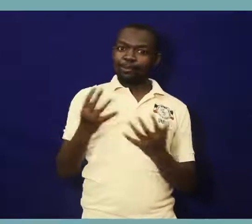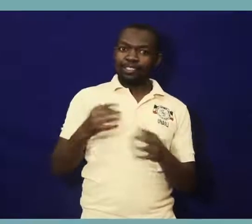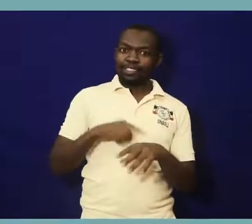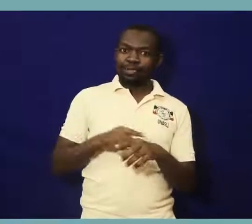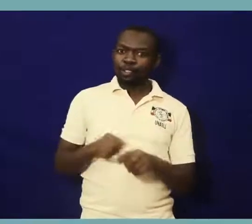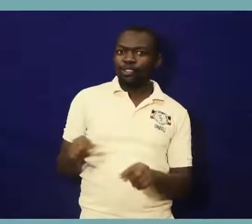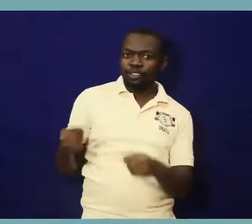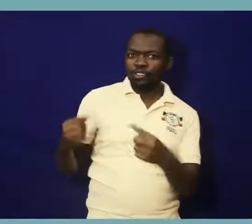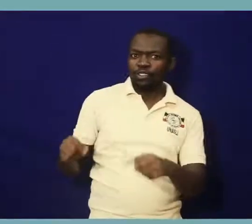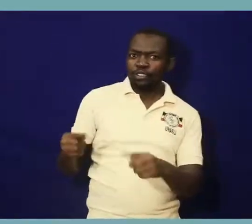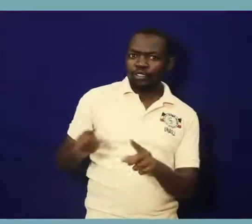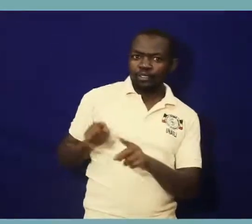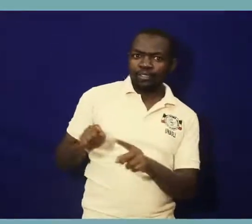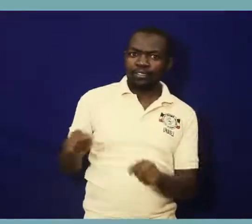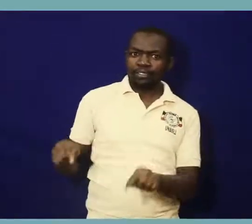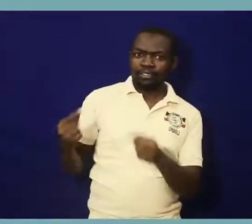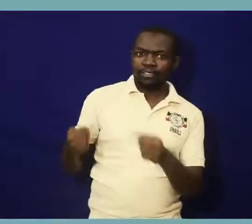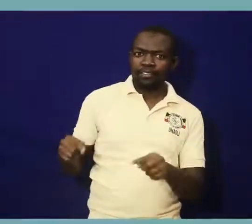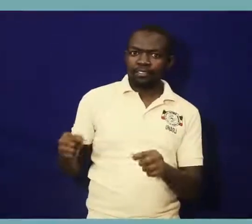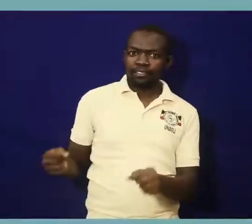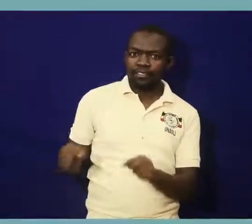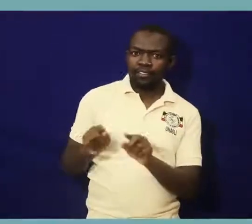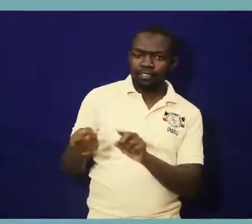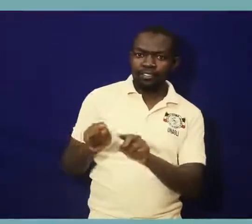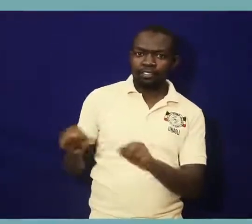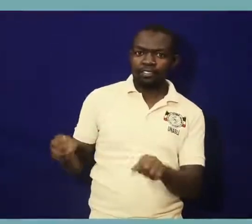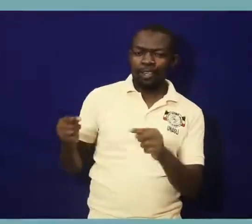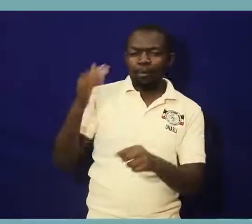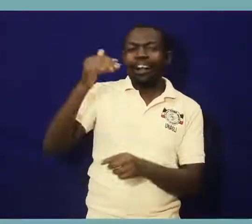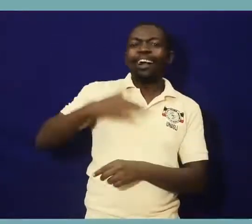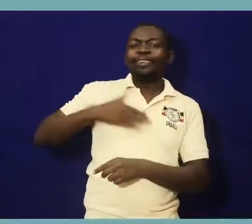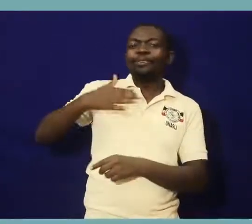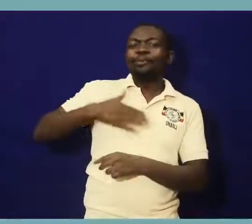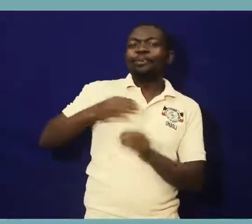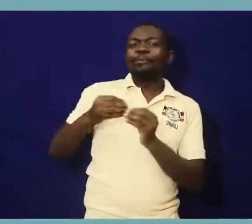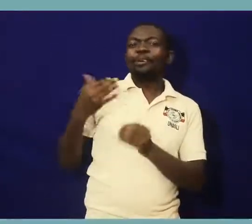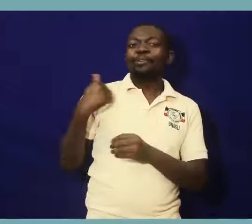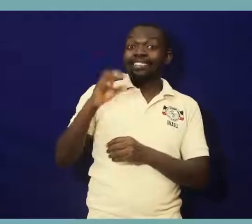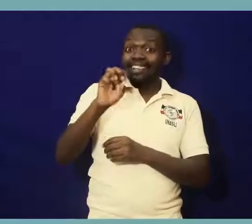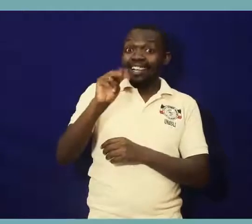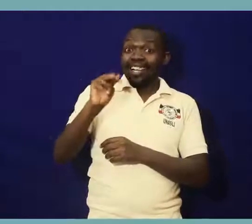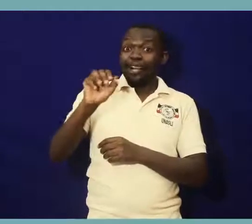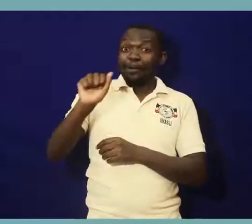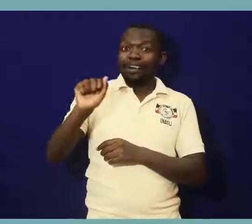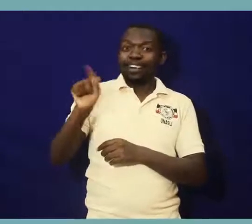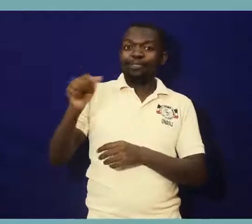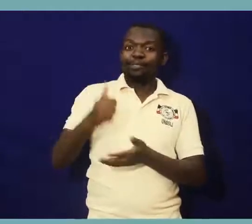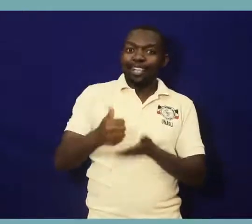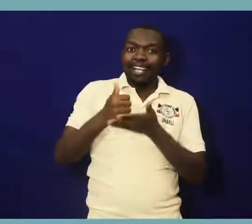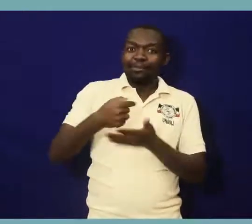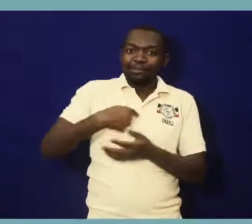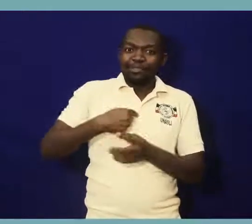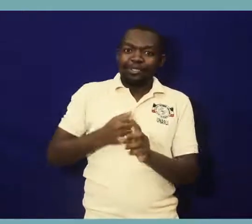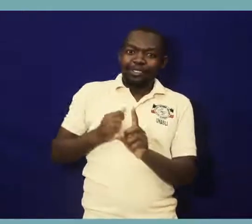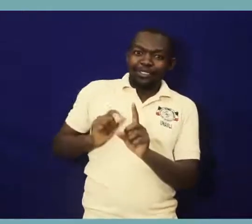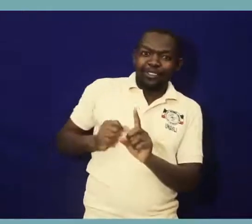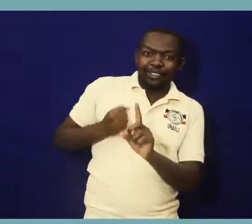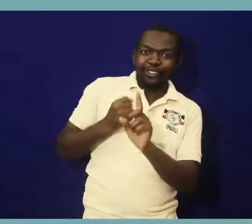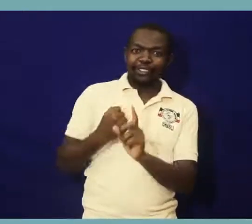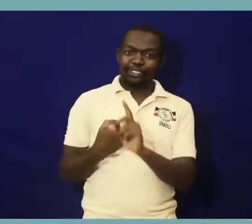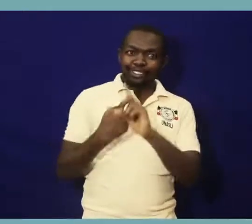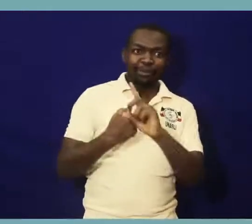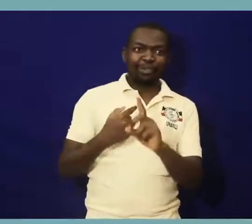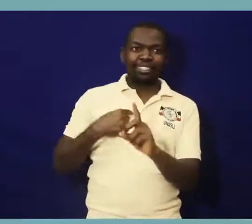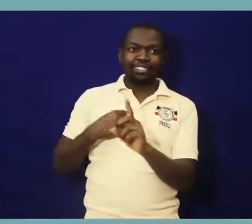fight because I knew Emma would be around to do it for me. But of course, sometimes we would get into trouble. You